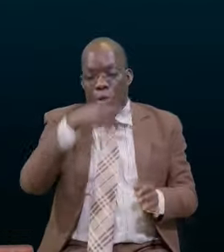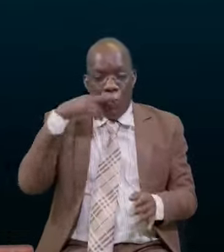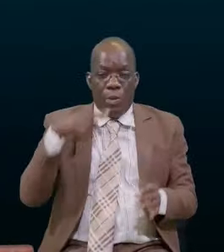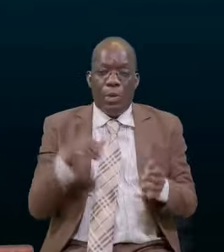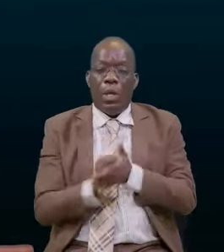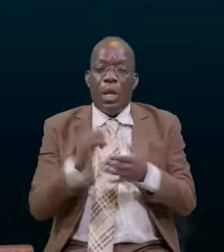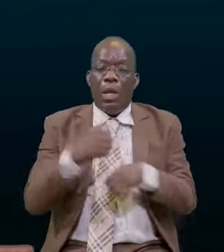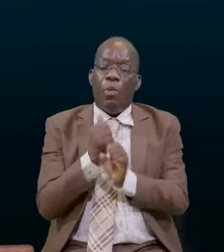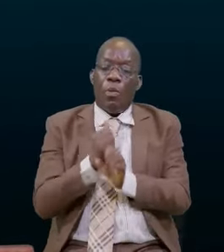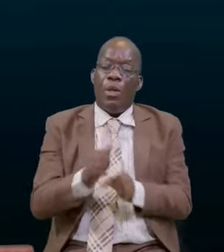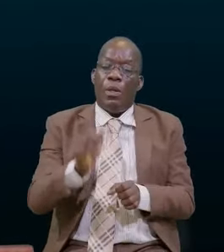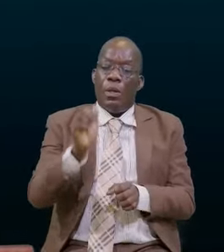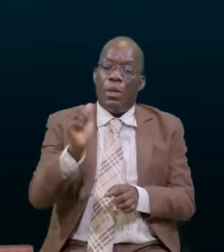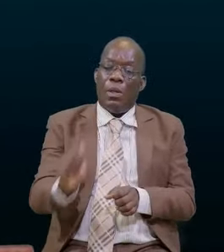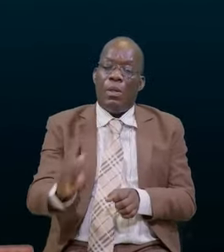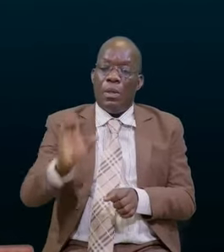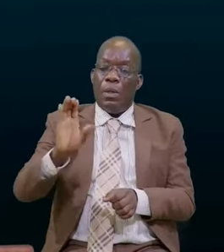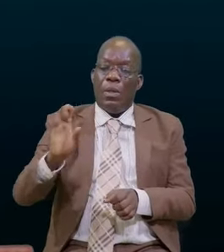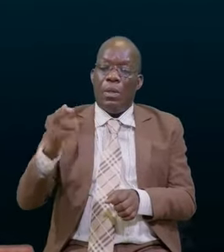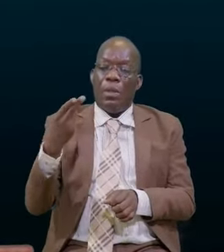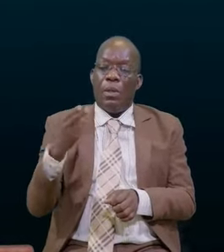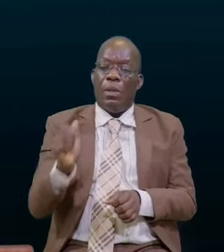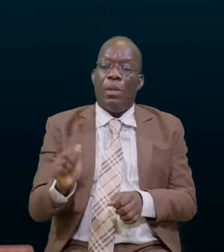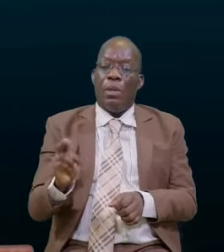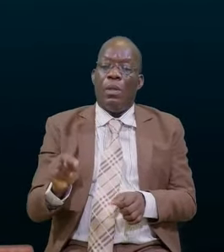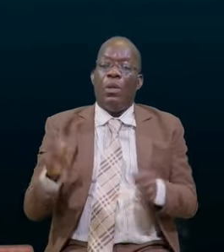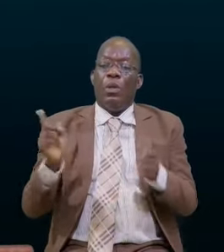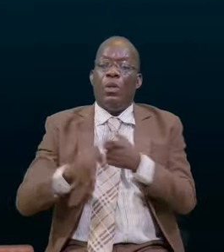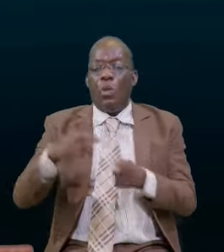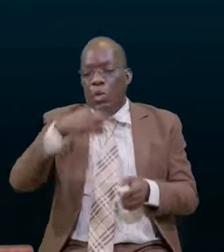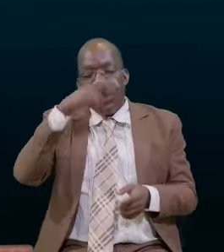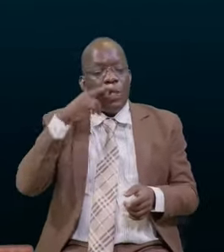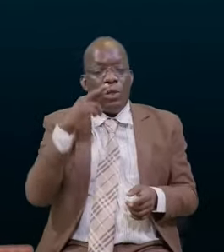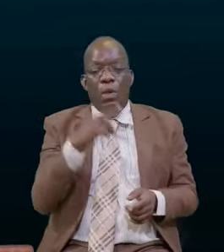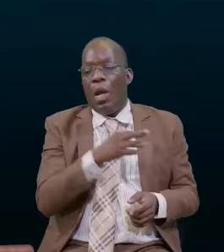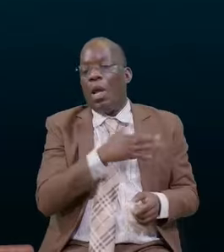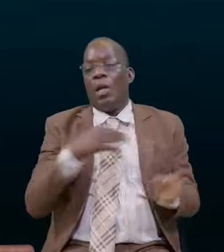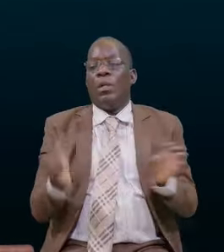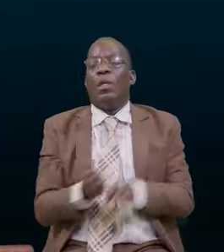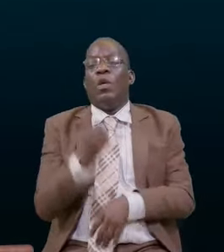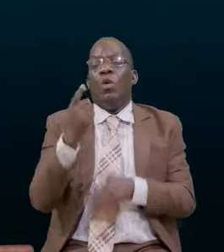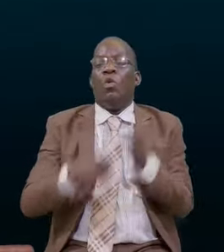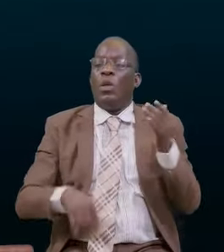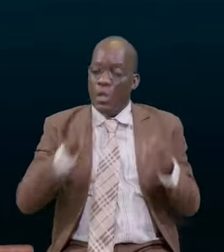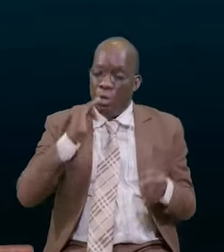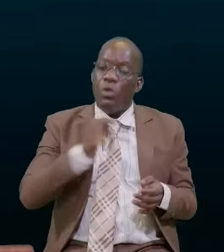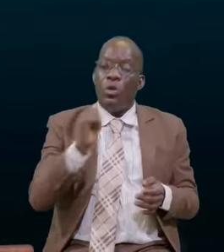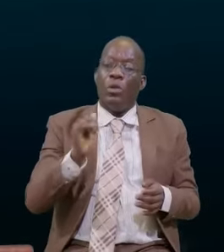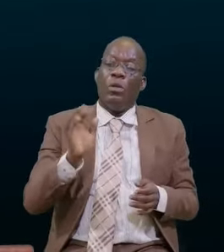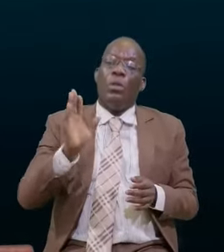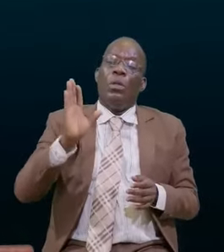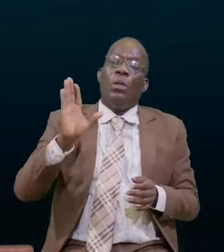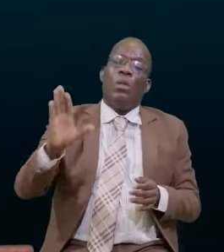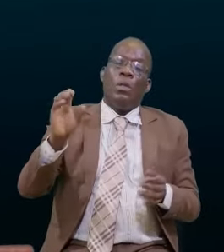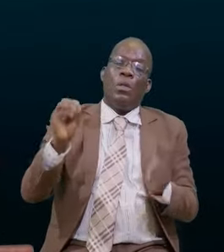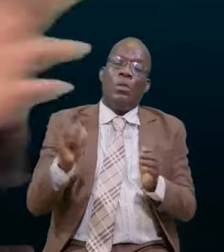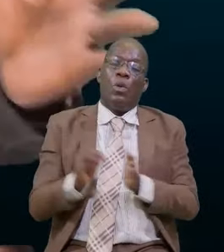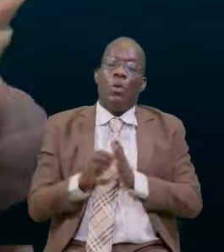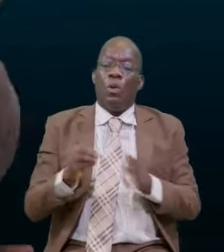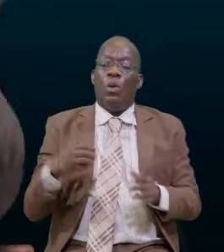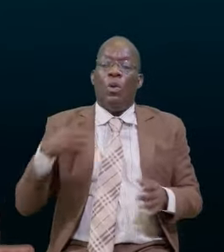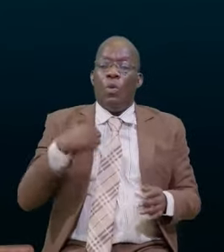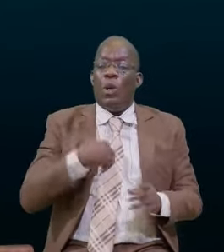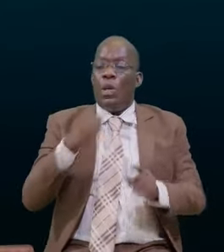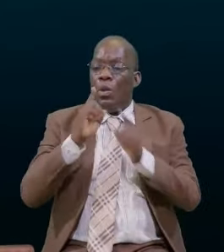away things that are not supposed to be taken by the people or you talk about Gaz who because of covetousness